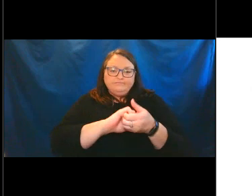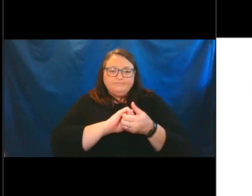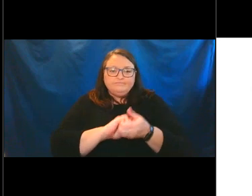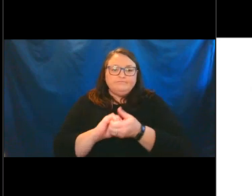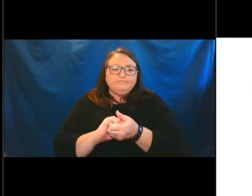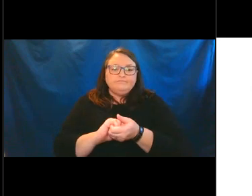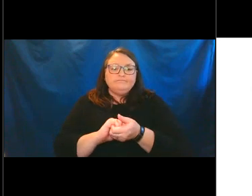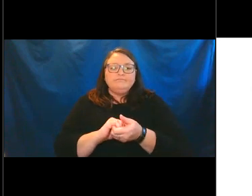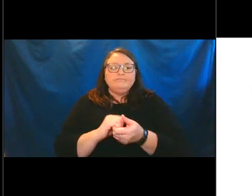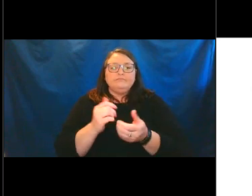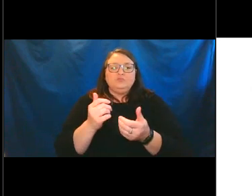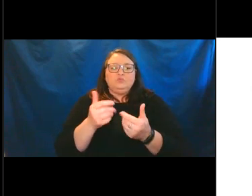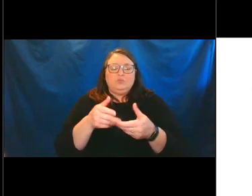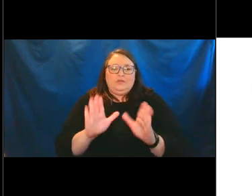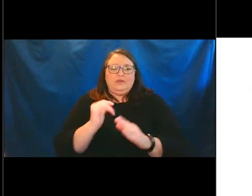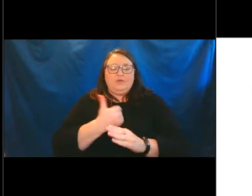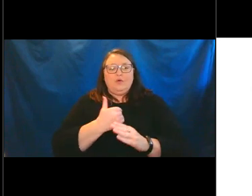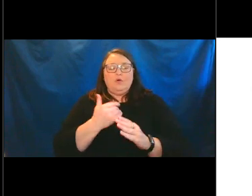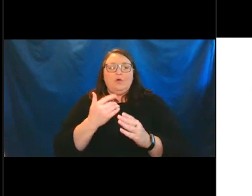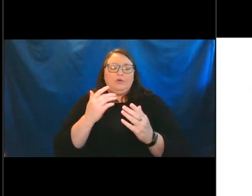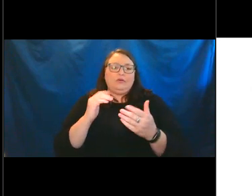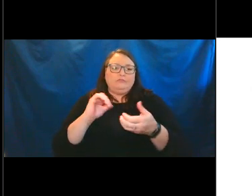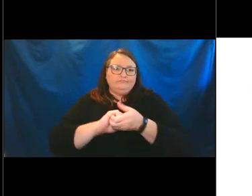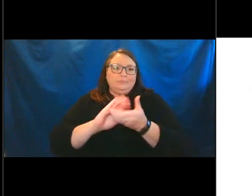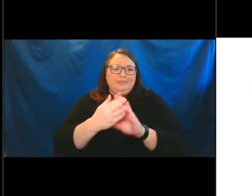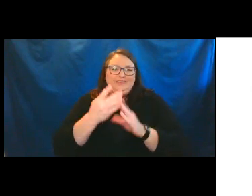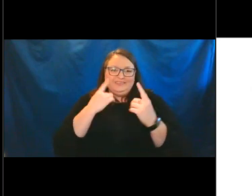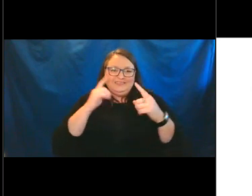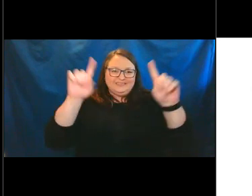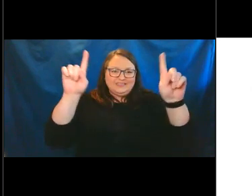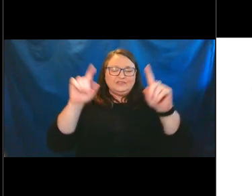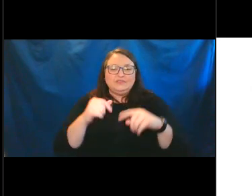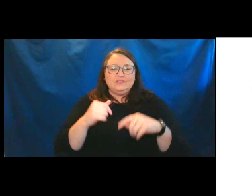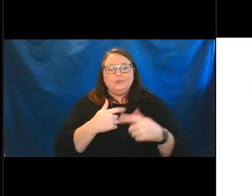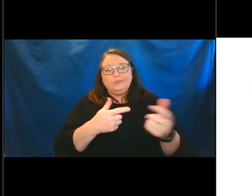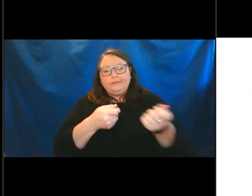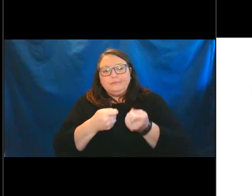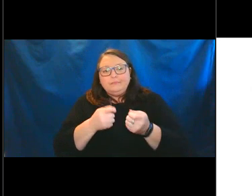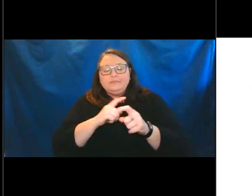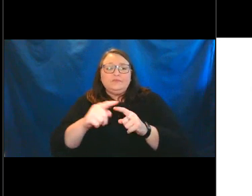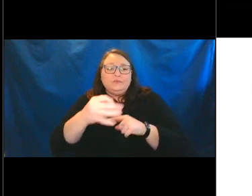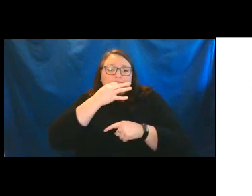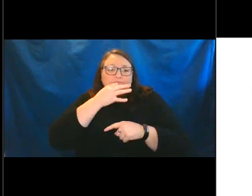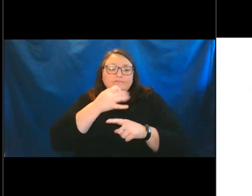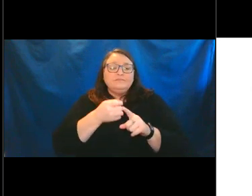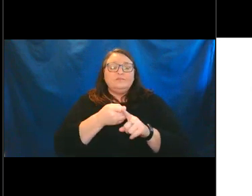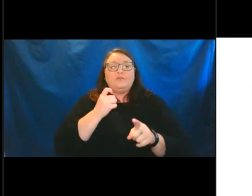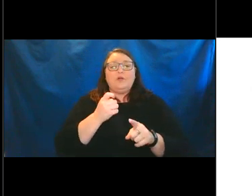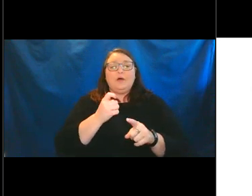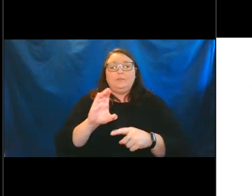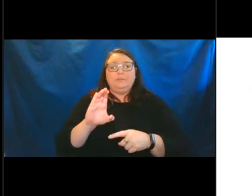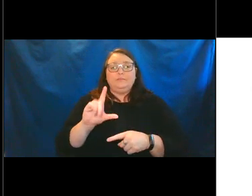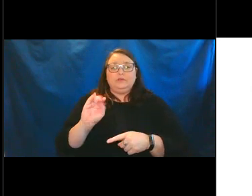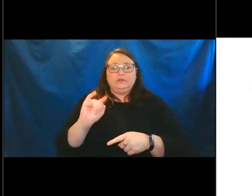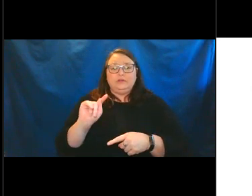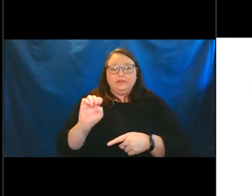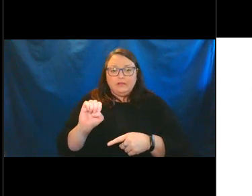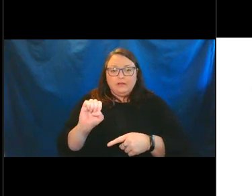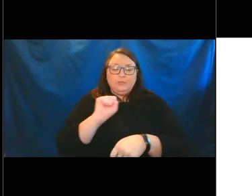Alliance successful. We are bringing on board different type of expertise from climate and